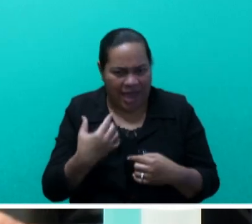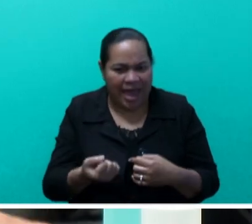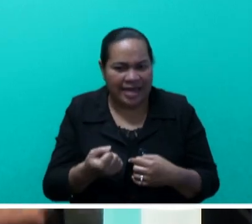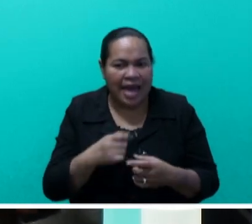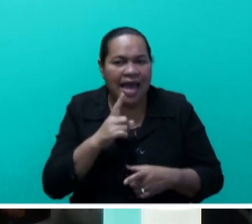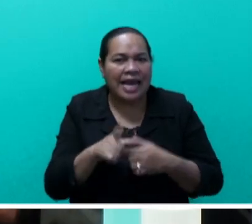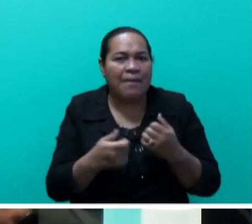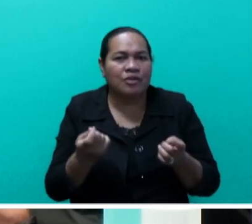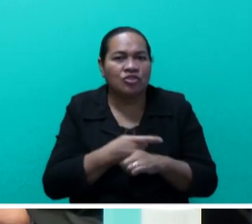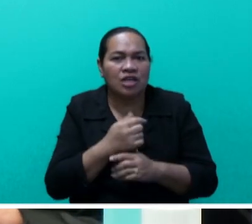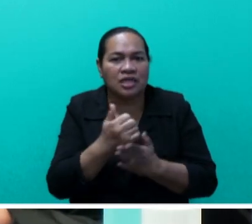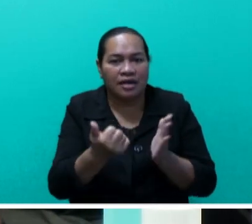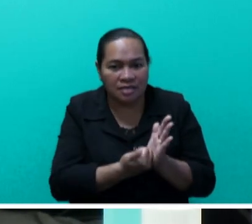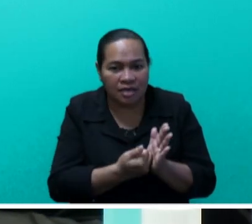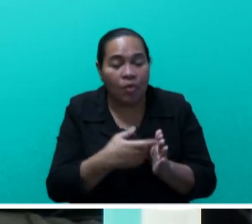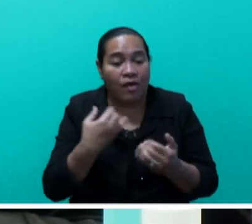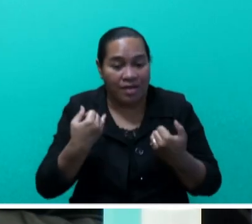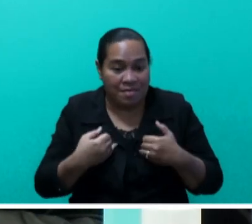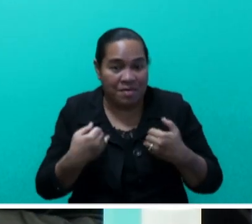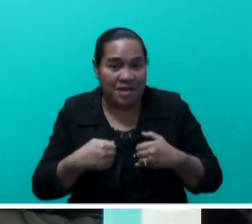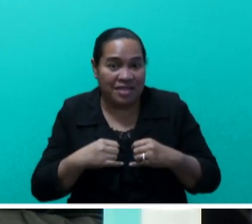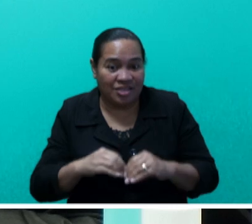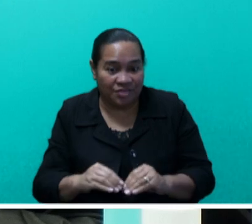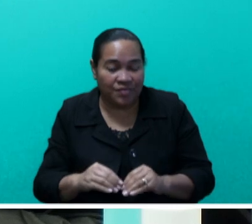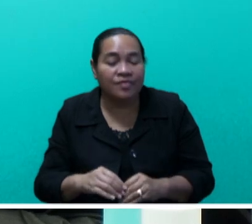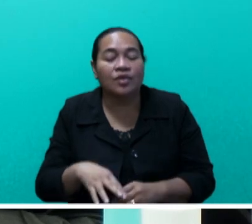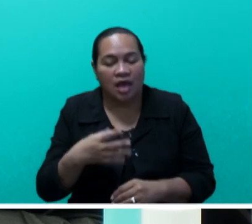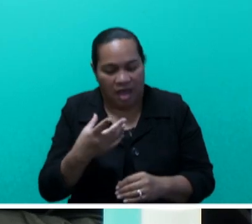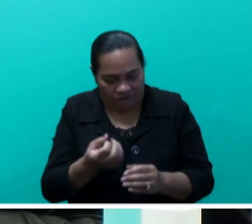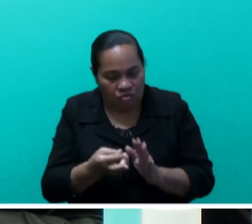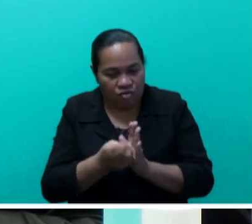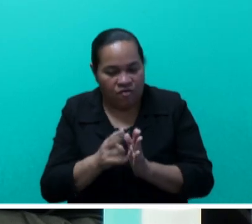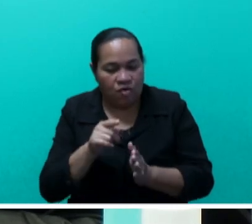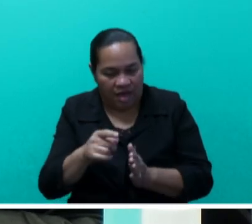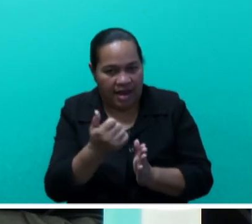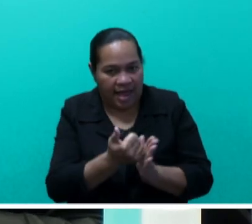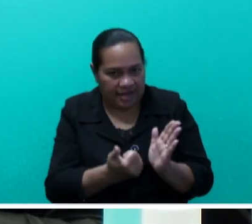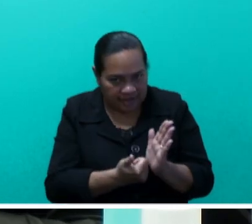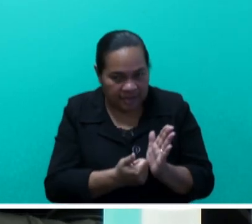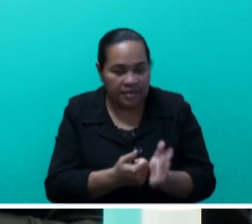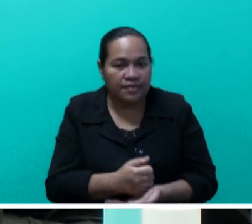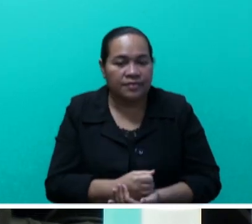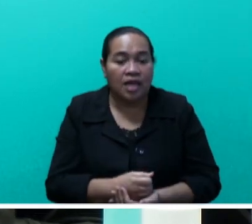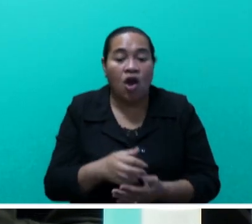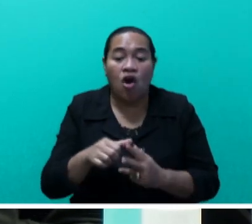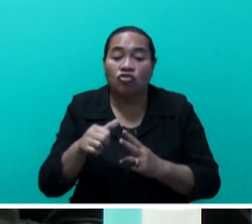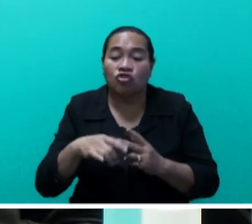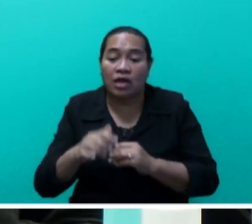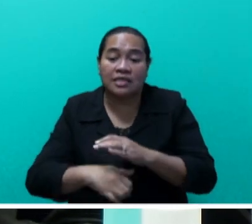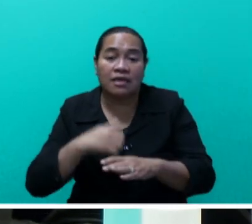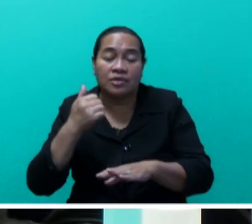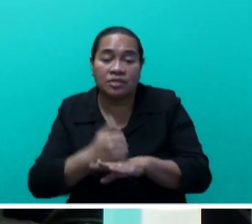Act, the implementation and perhaps review of that act, and establishment of